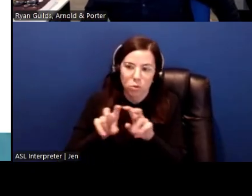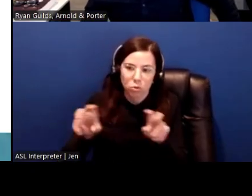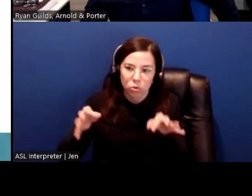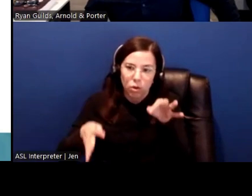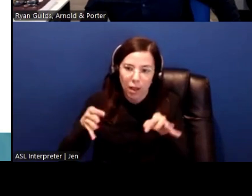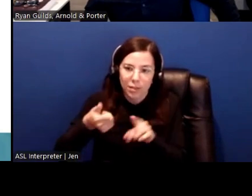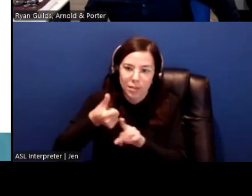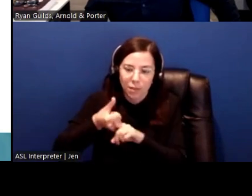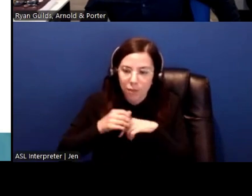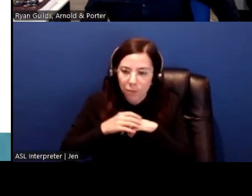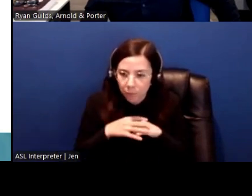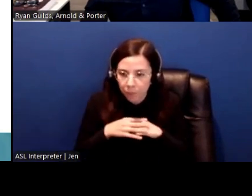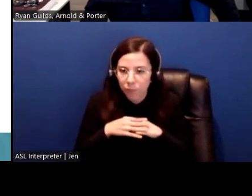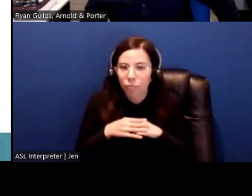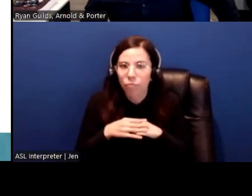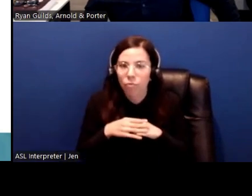And